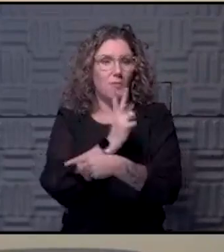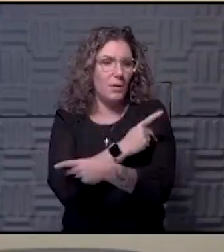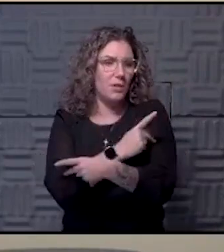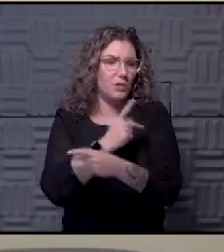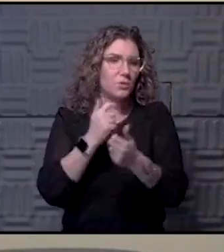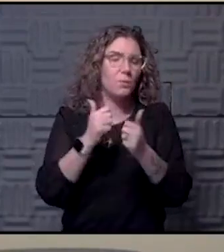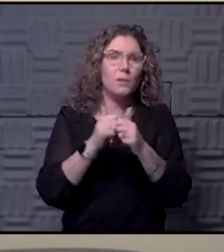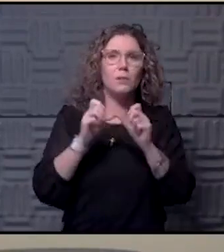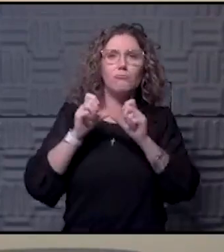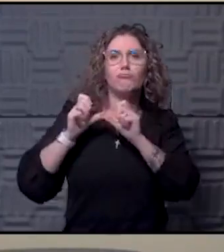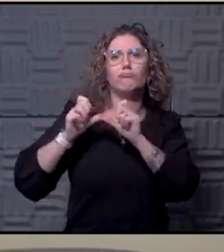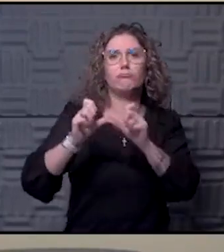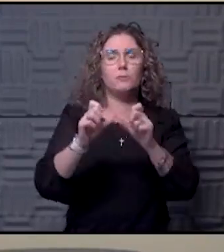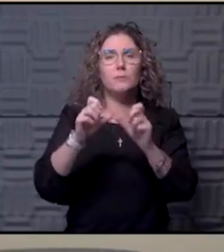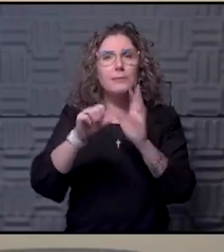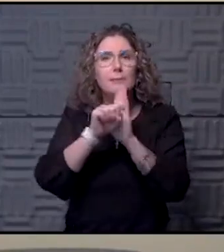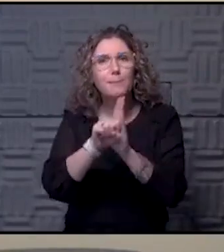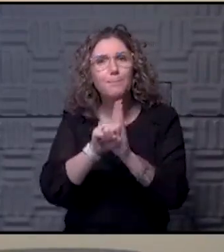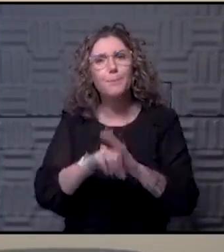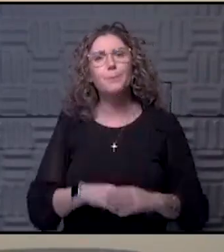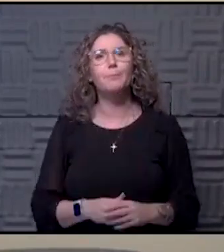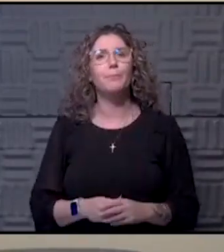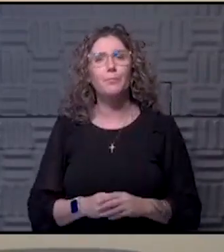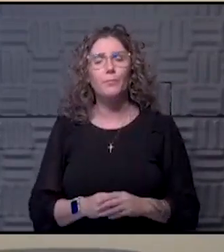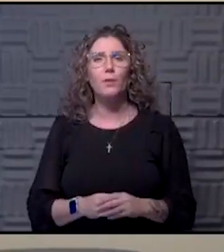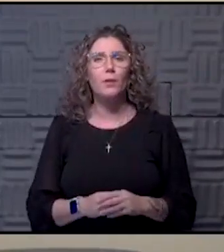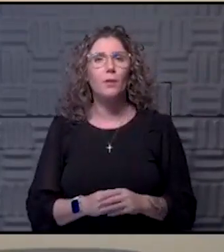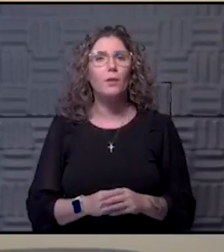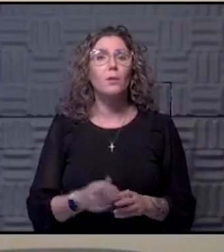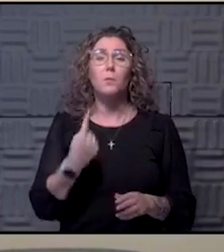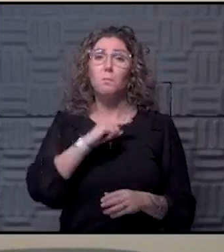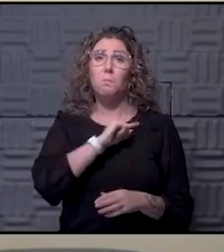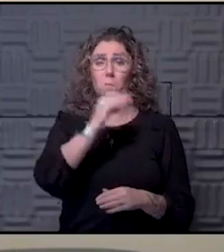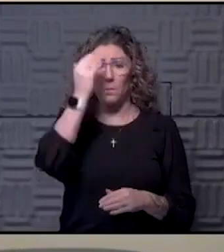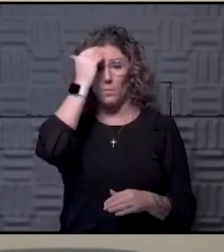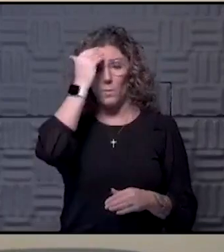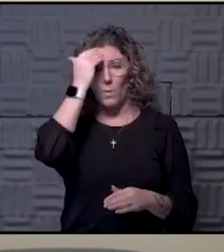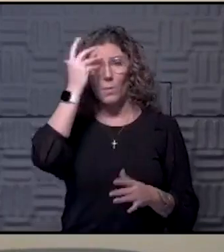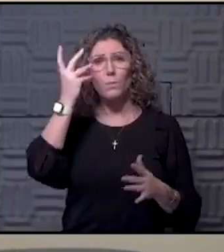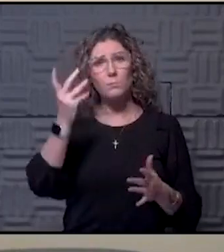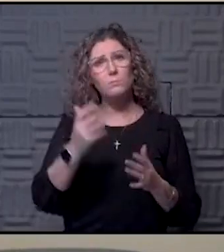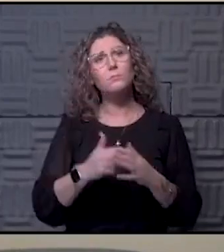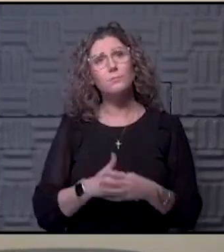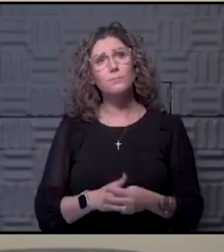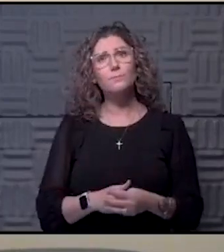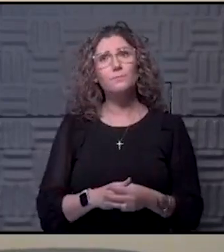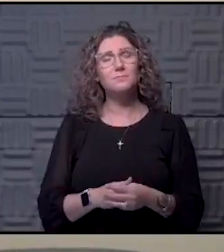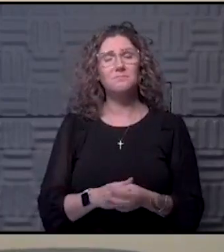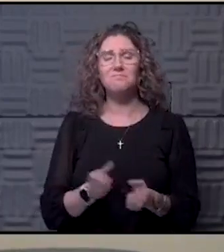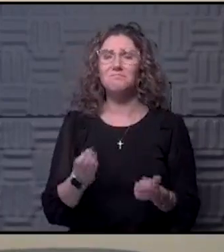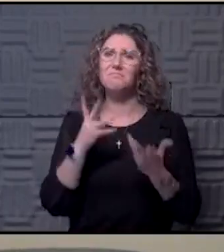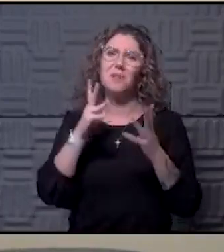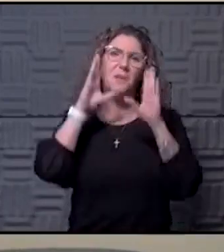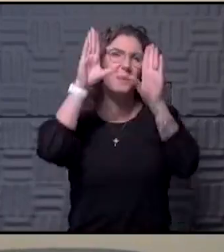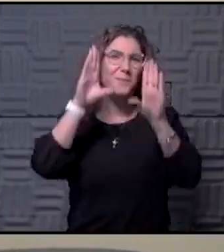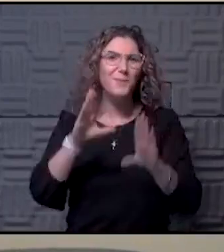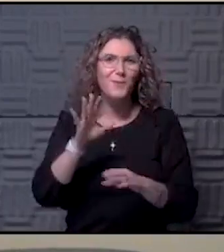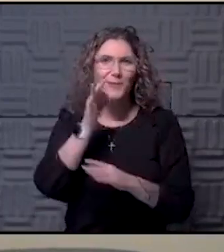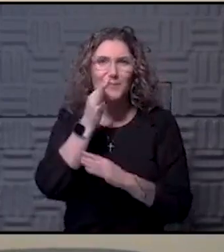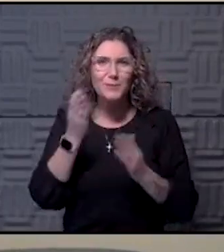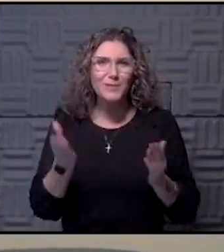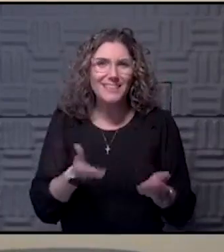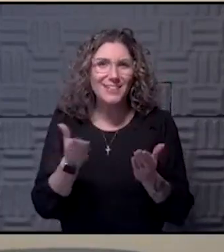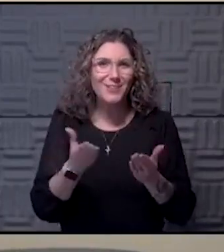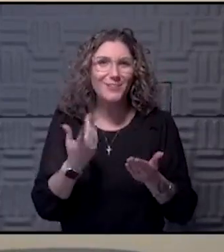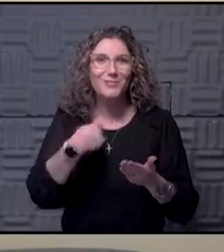with chronic COVID symptoms. And so we know that, you know, we have a lot of wonderful experts right here, and so we're going to try to